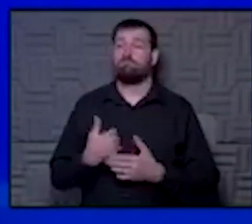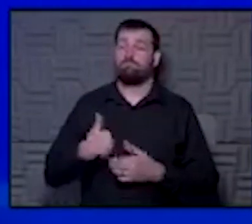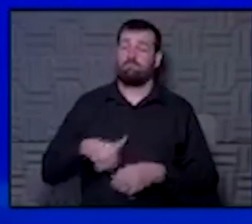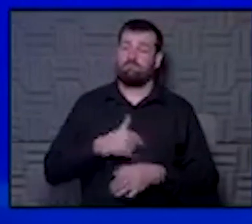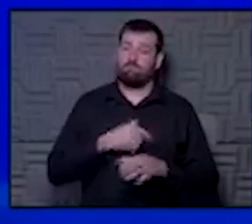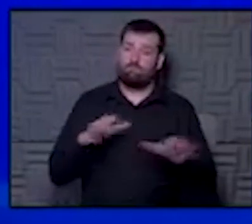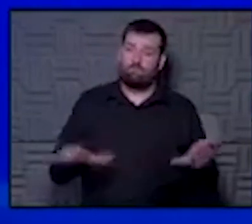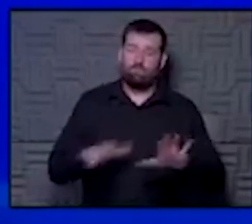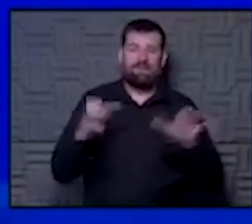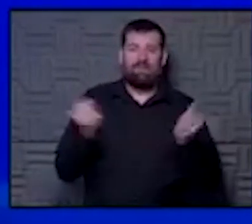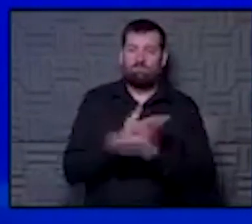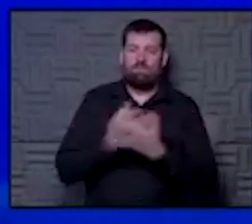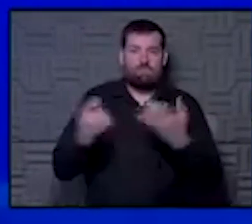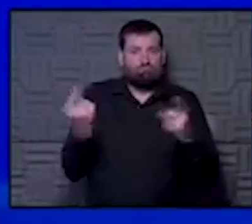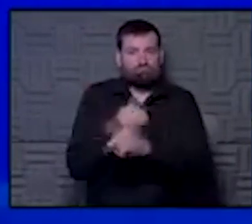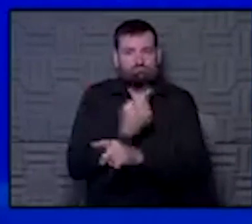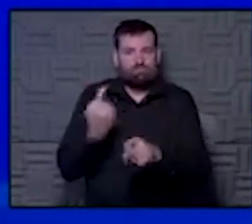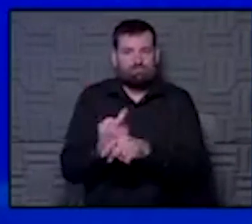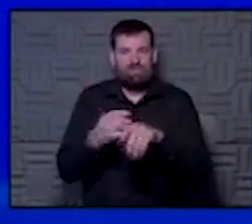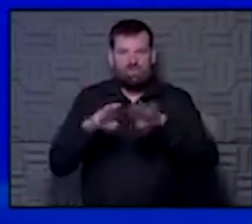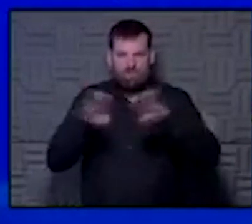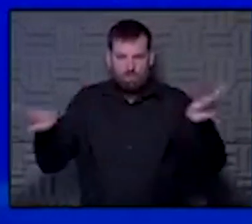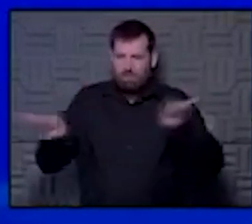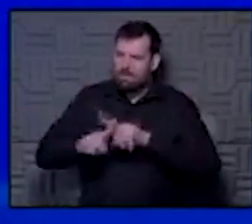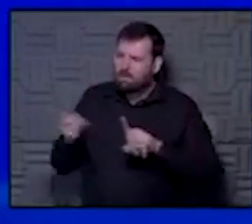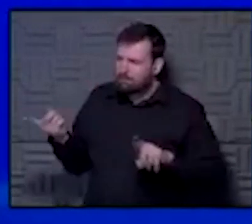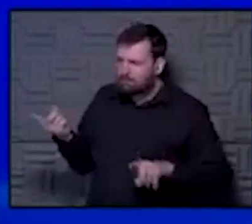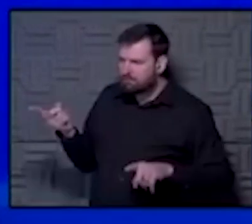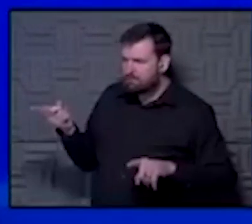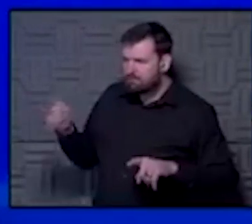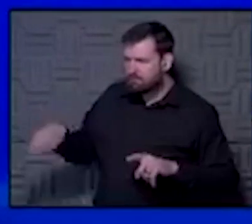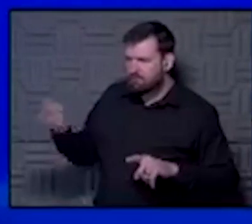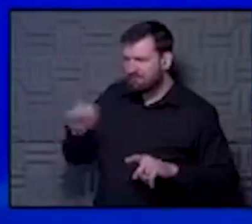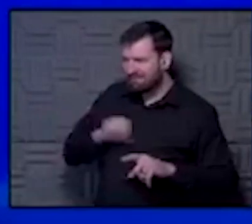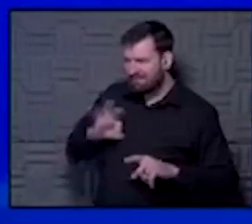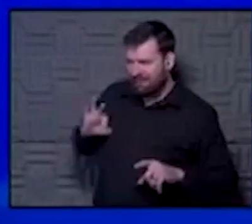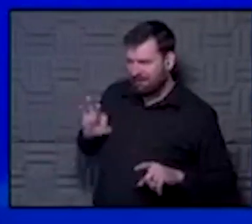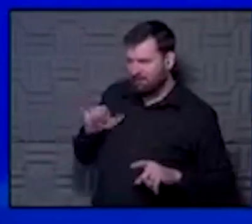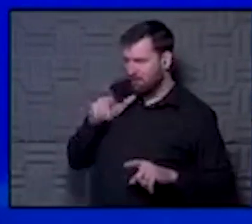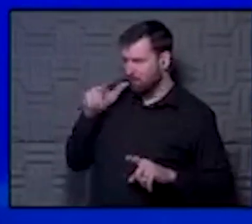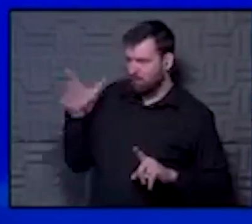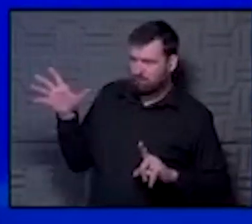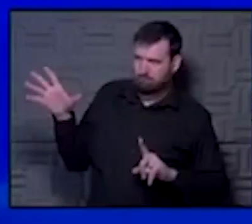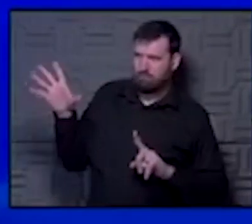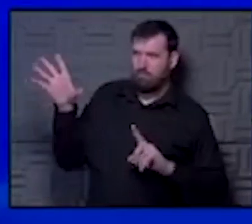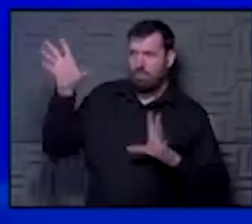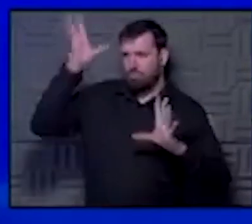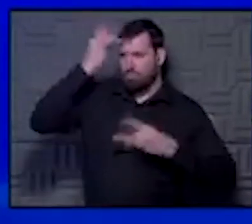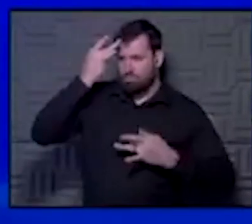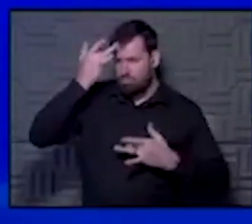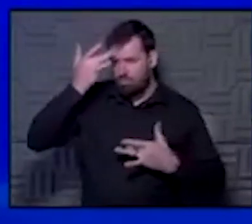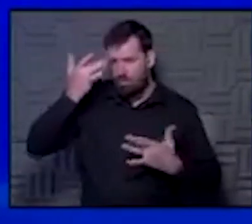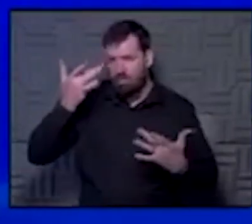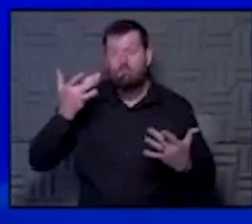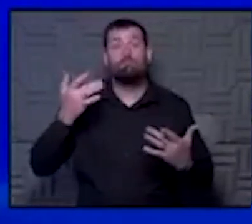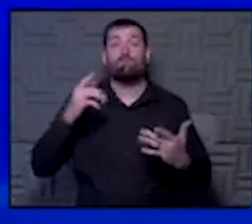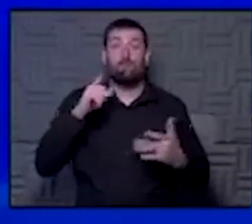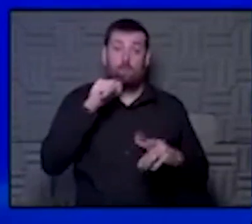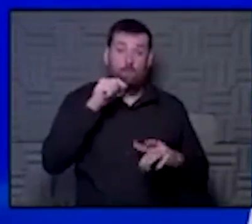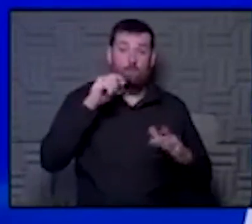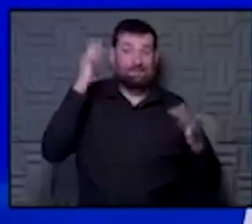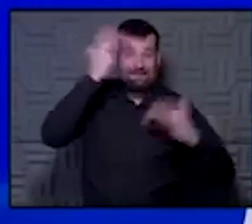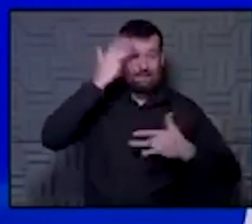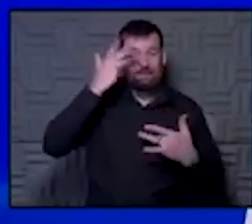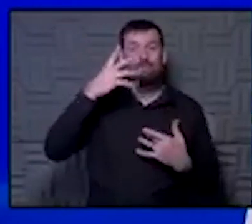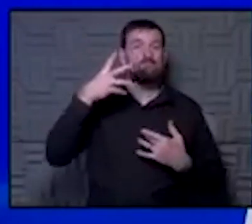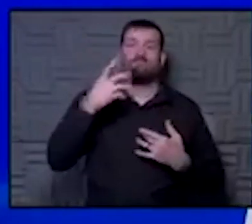on the floors and it's not spreading, but we have staff that are getting sick. But we believe the staff and the ones who are getting sick, they're getting